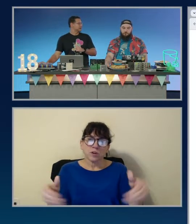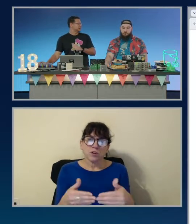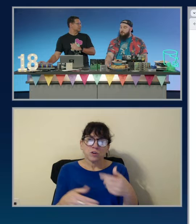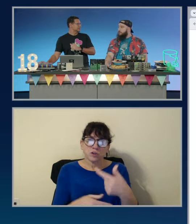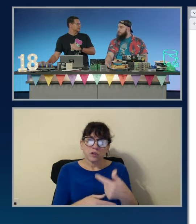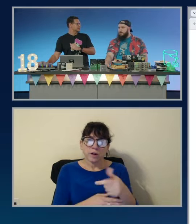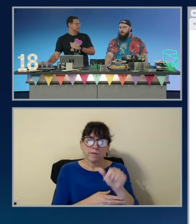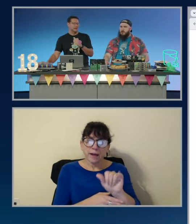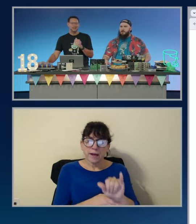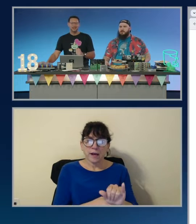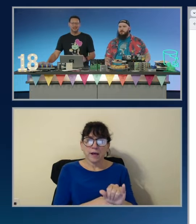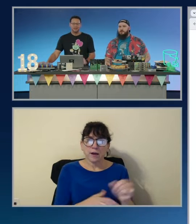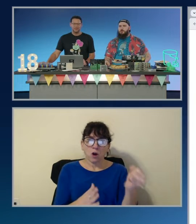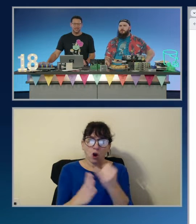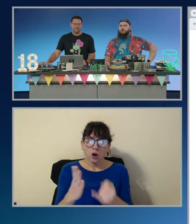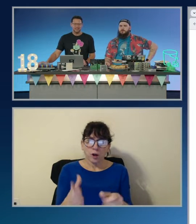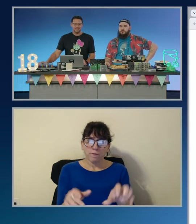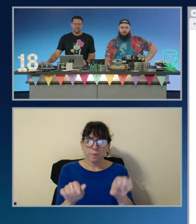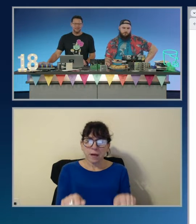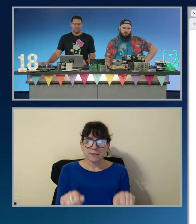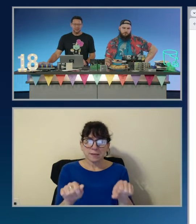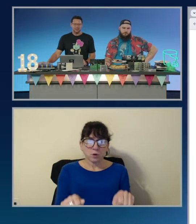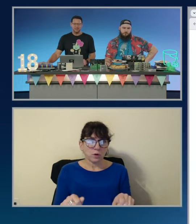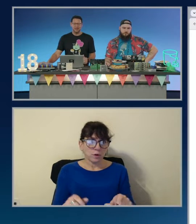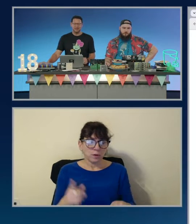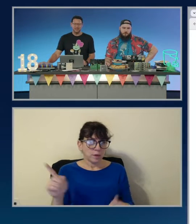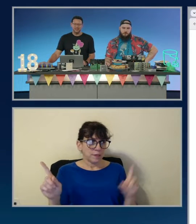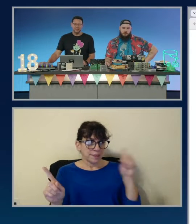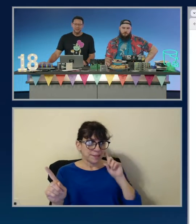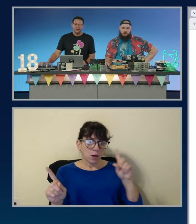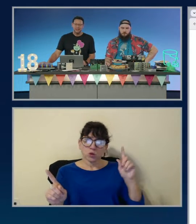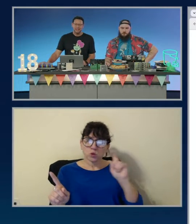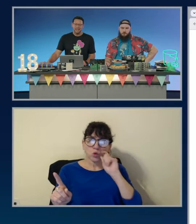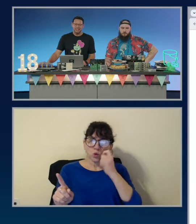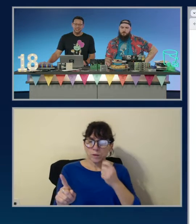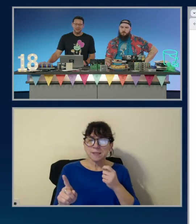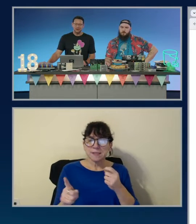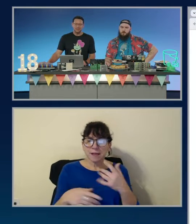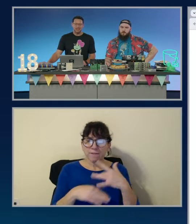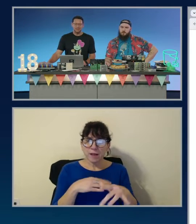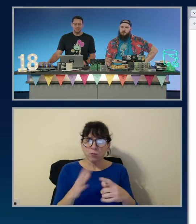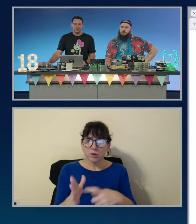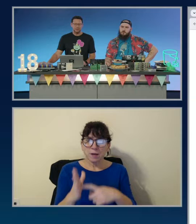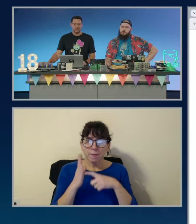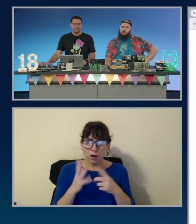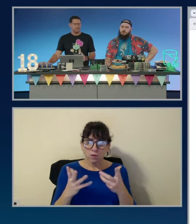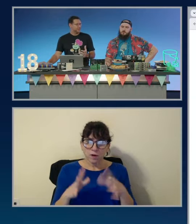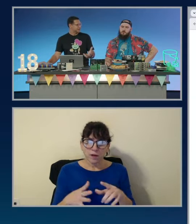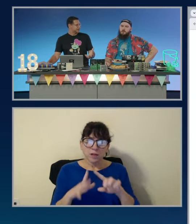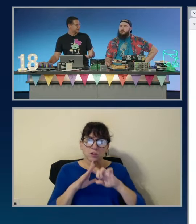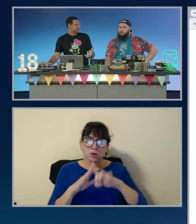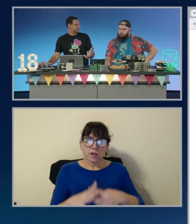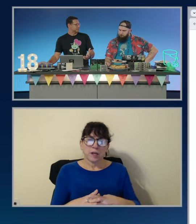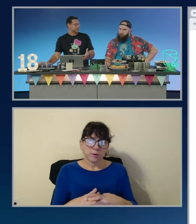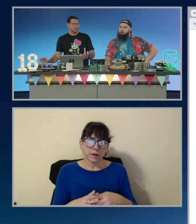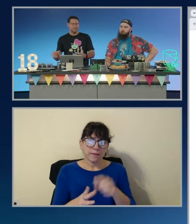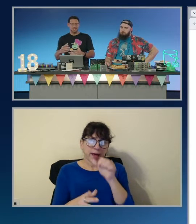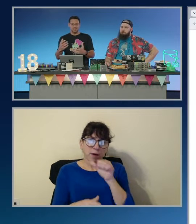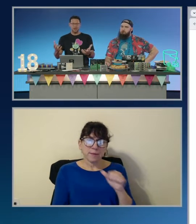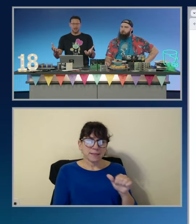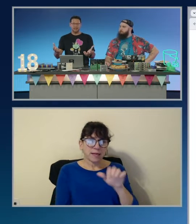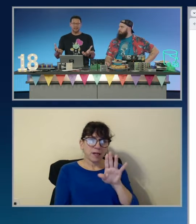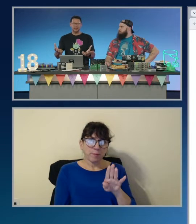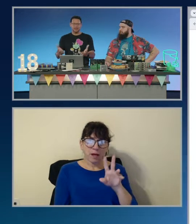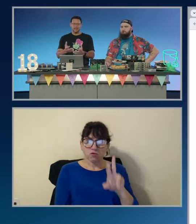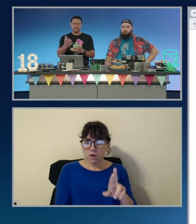of the Possible. Okay, that sounds very cool. That's going to be available on demand already. Getting started with Amazon Bedrock, that was last Friday. I'm going to do a